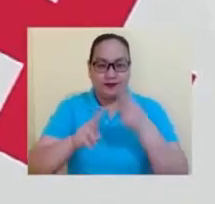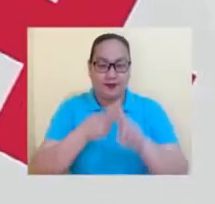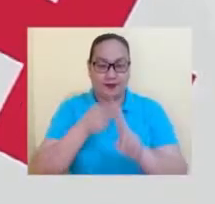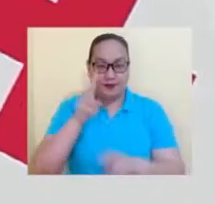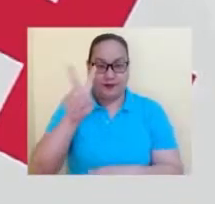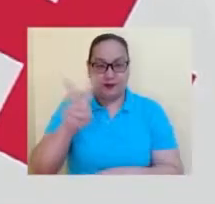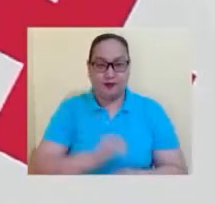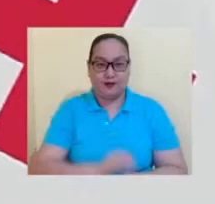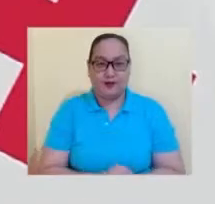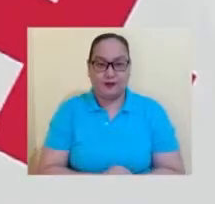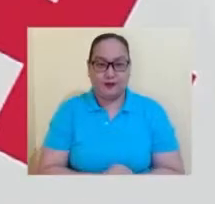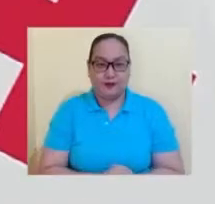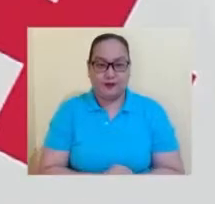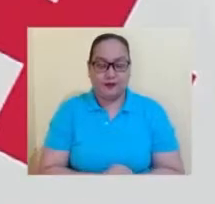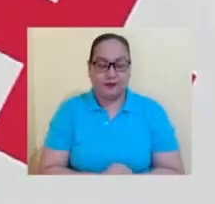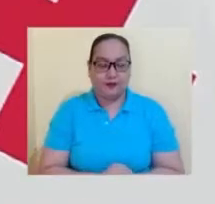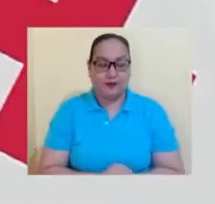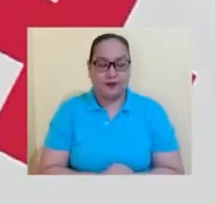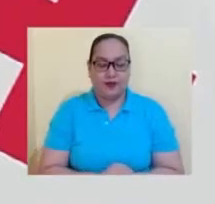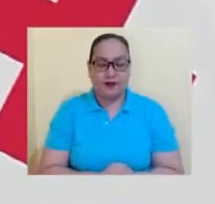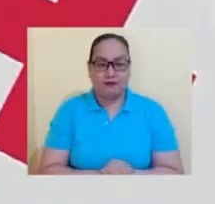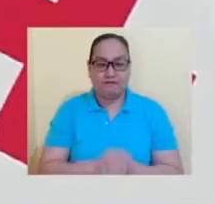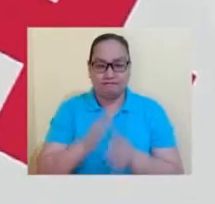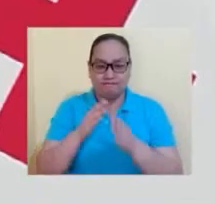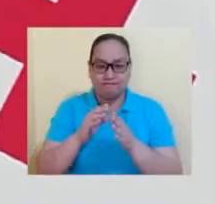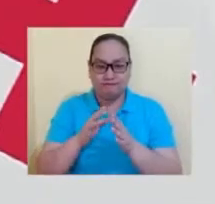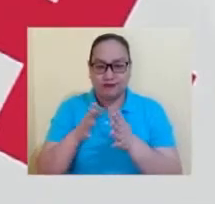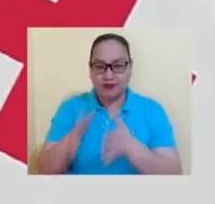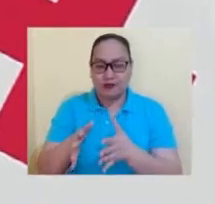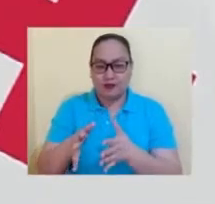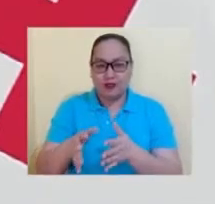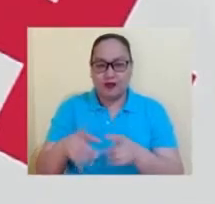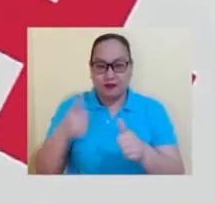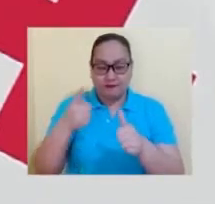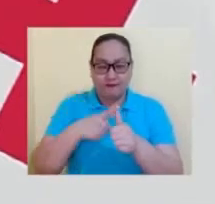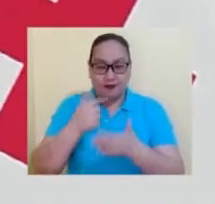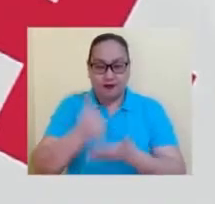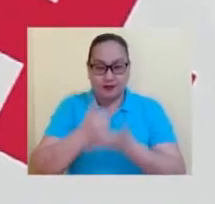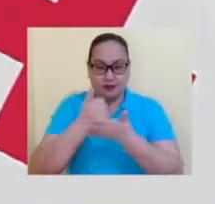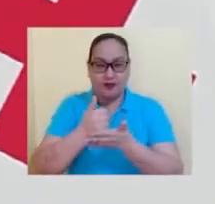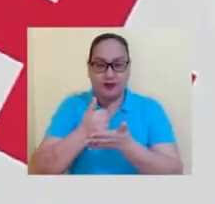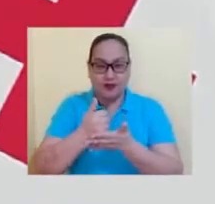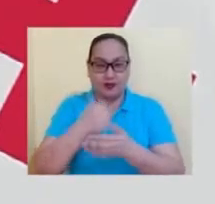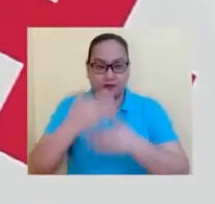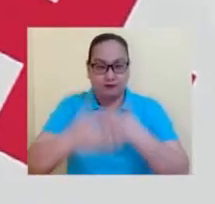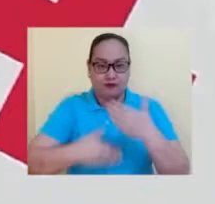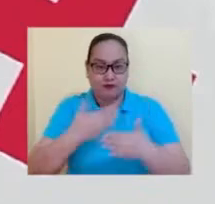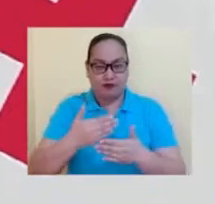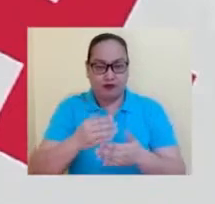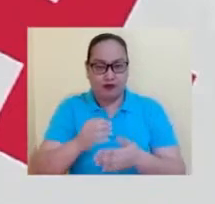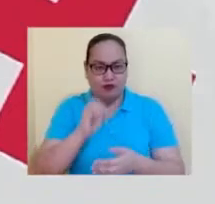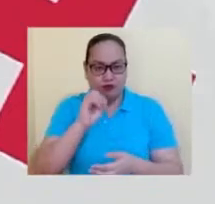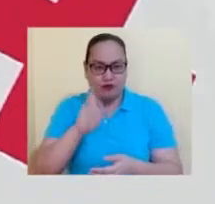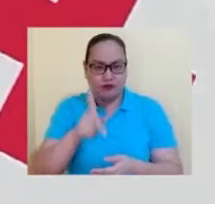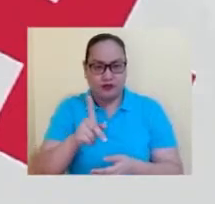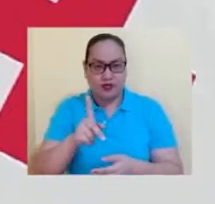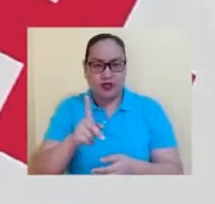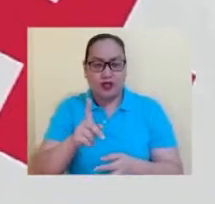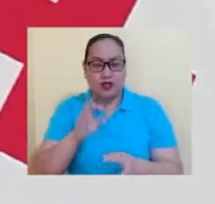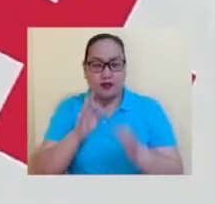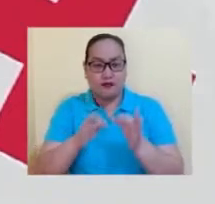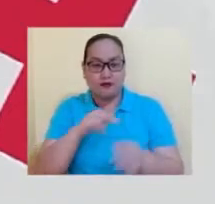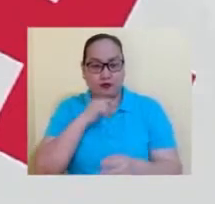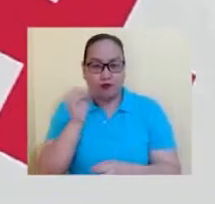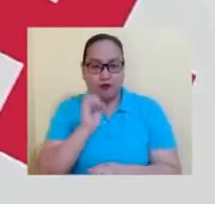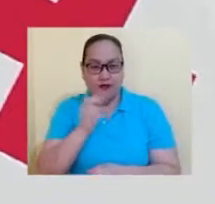Number 2. Skipping first aid procedure is alright, for as long as nobody notices it. Is it a